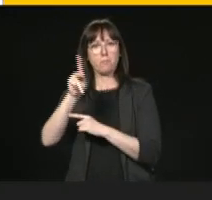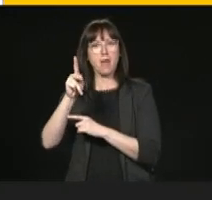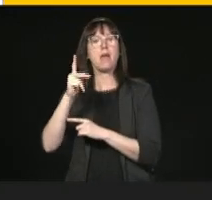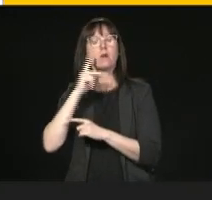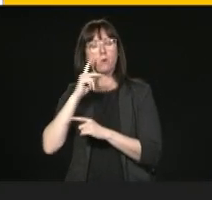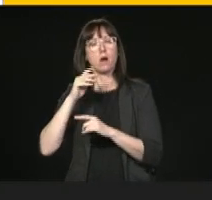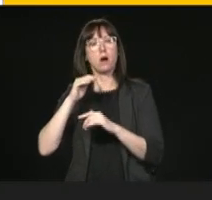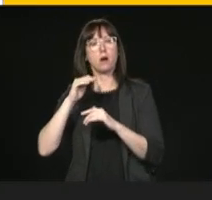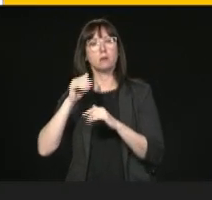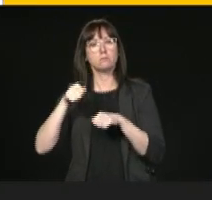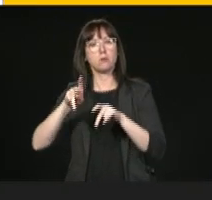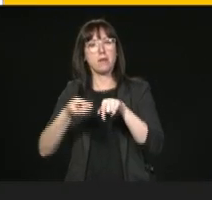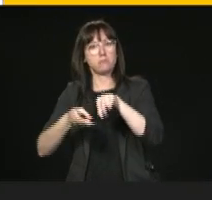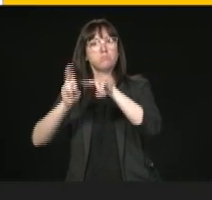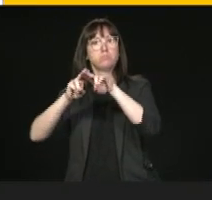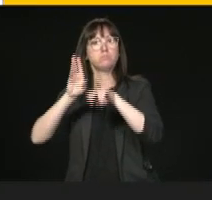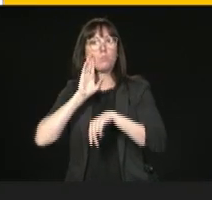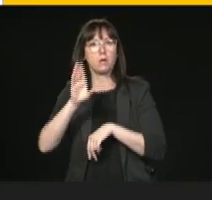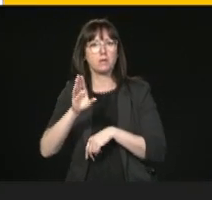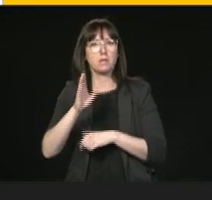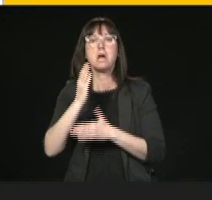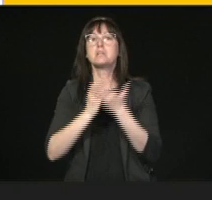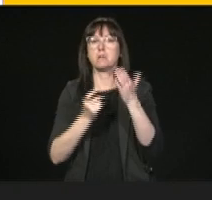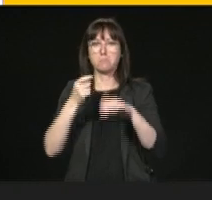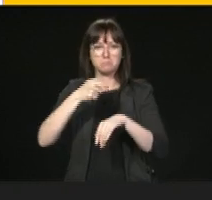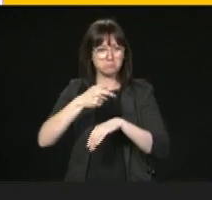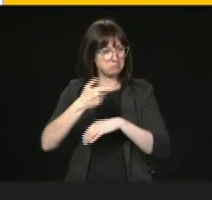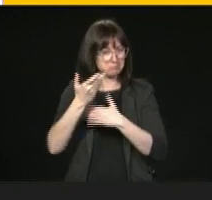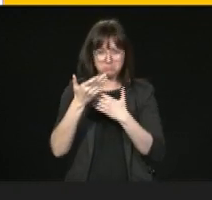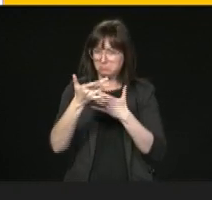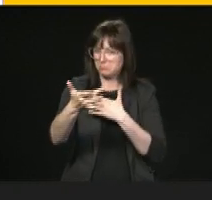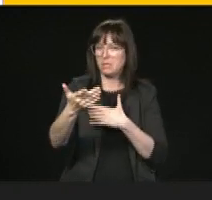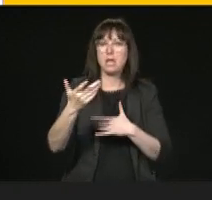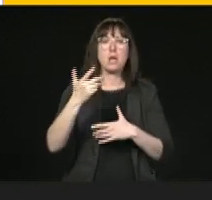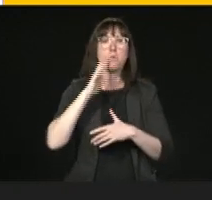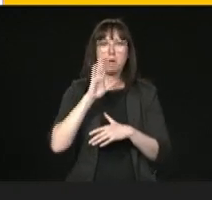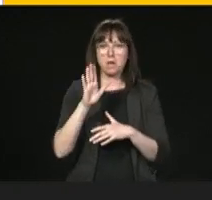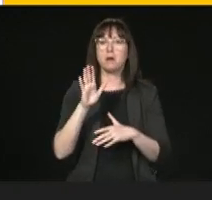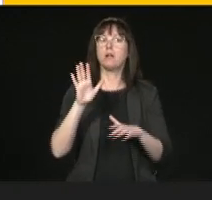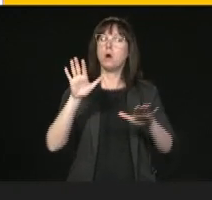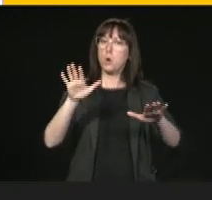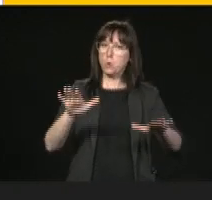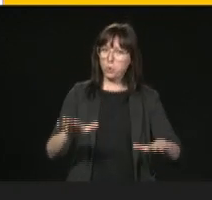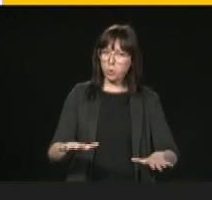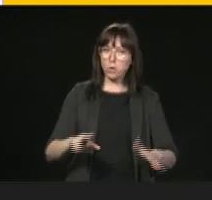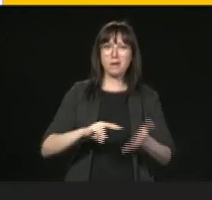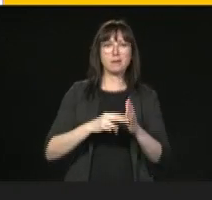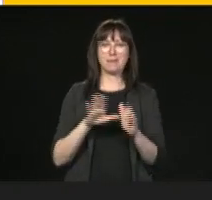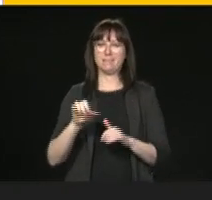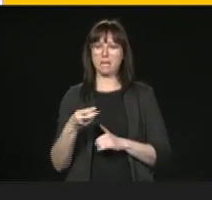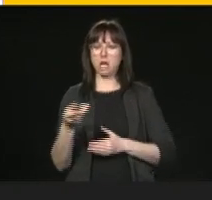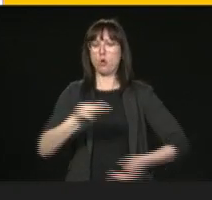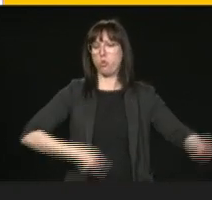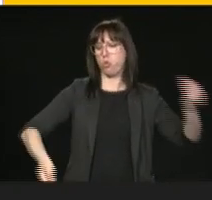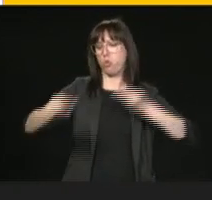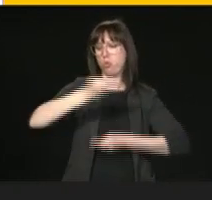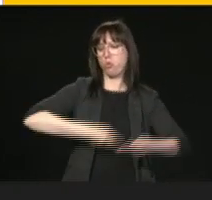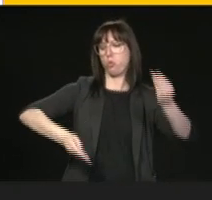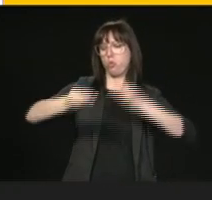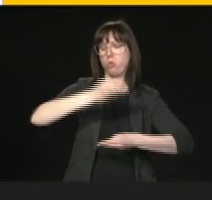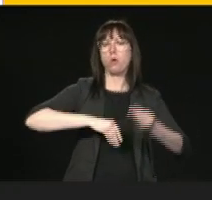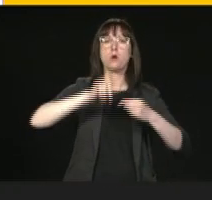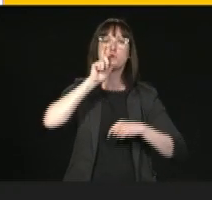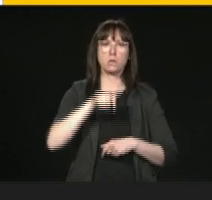will ease back and we won't need as much liquidity in the markets in order to keep them functioning. But in order to make sure that markets understand